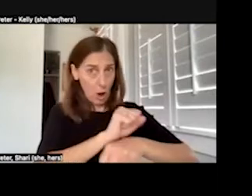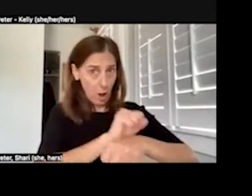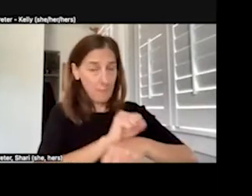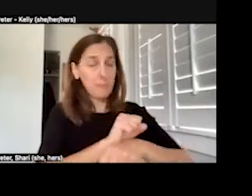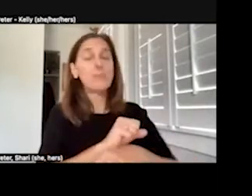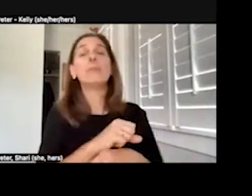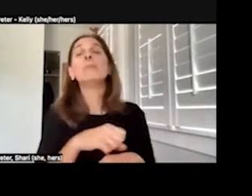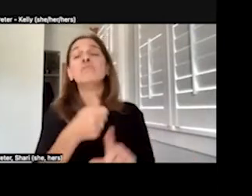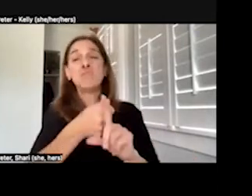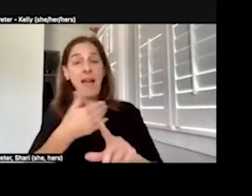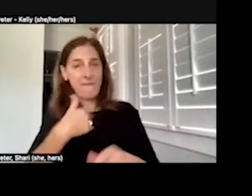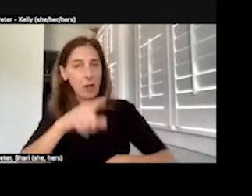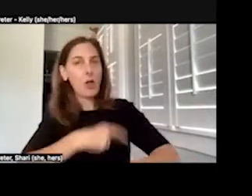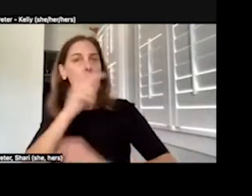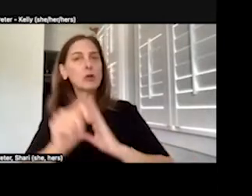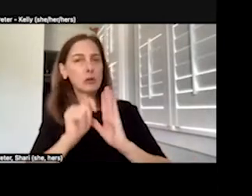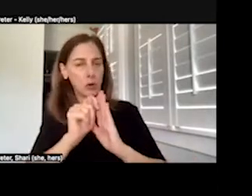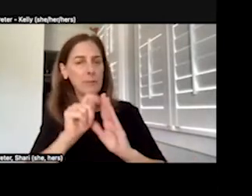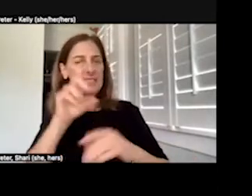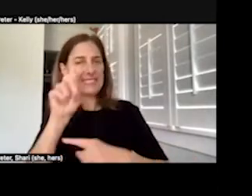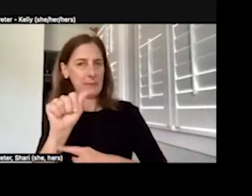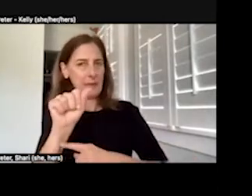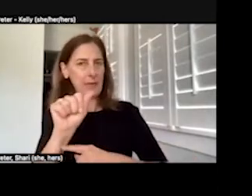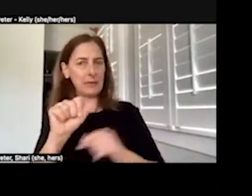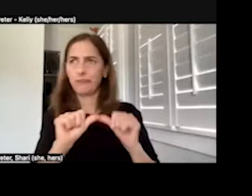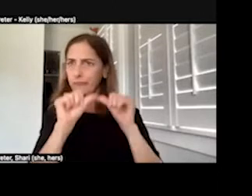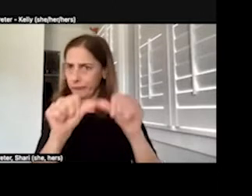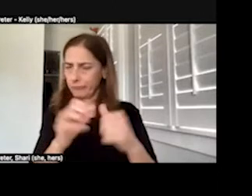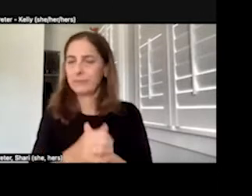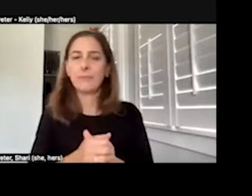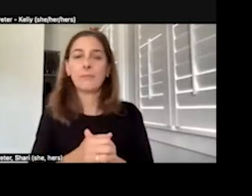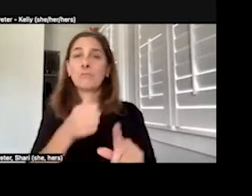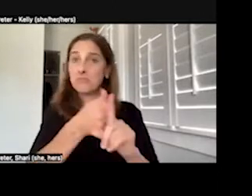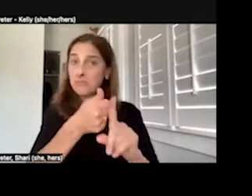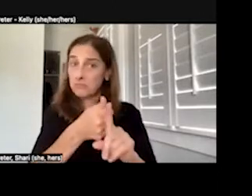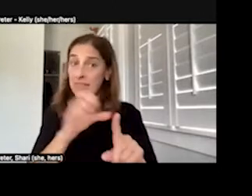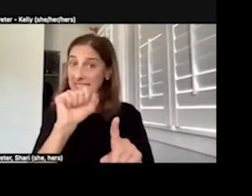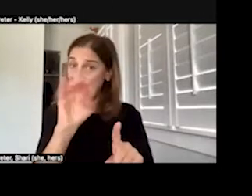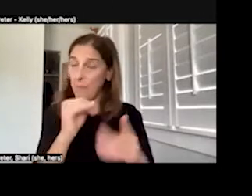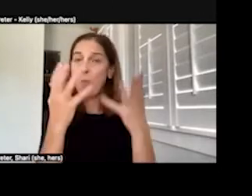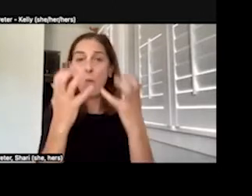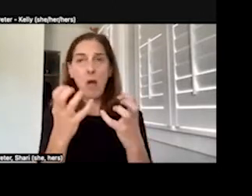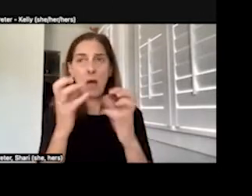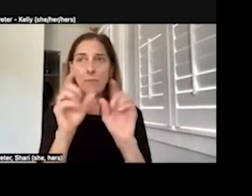And Sam is trying to access gender affirming care